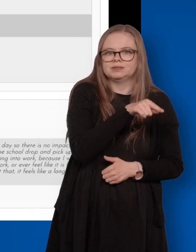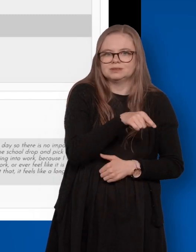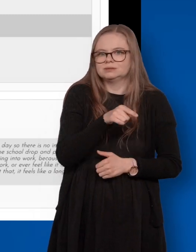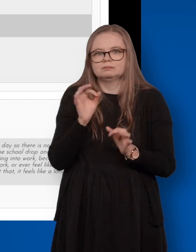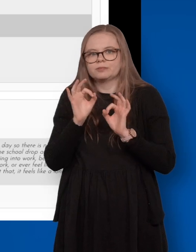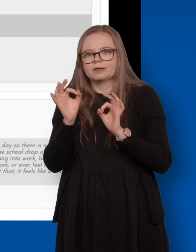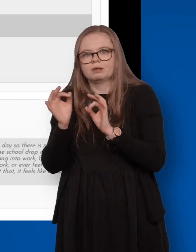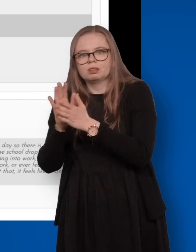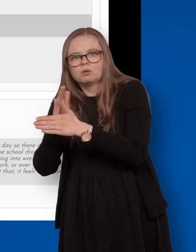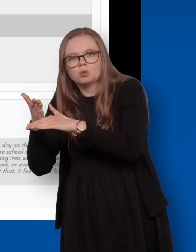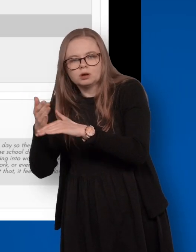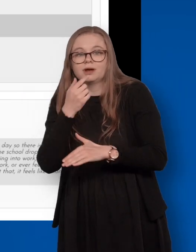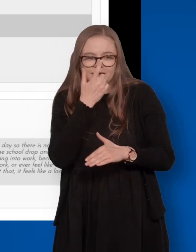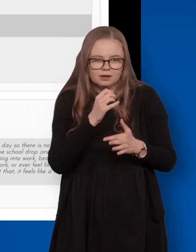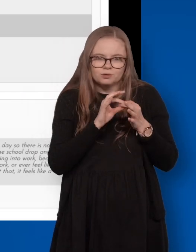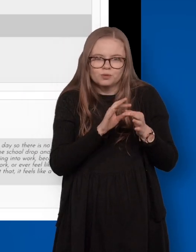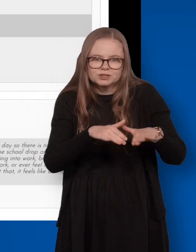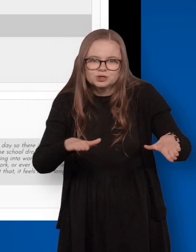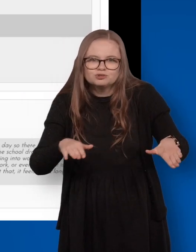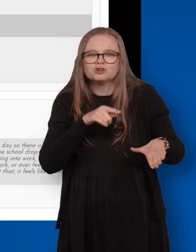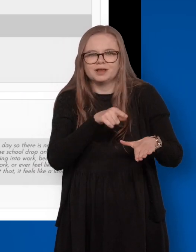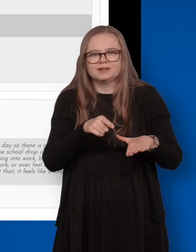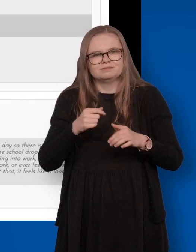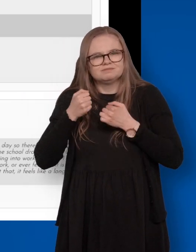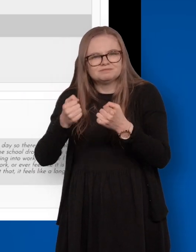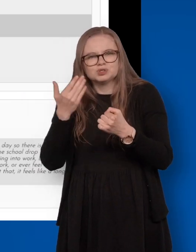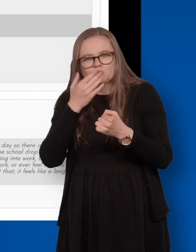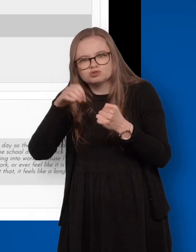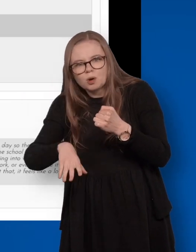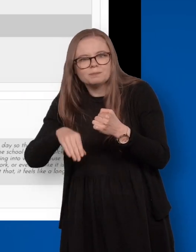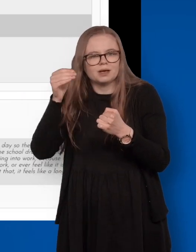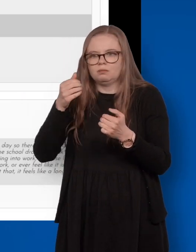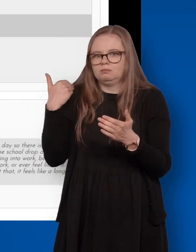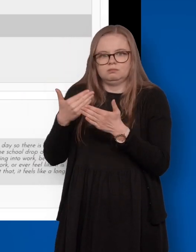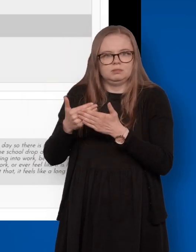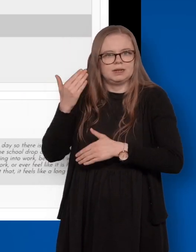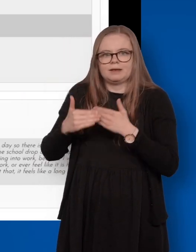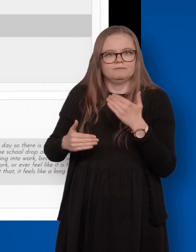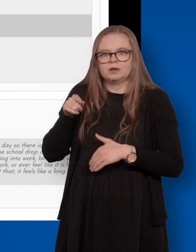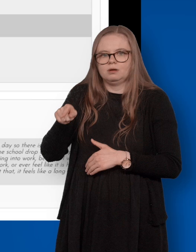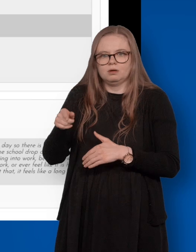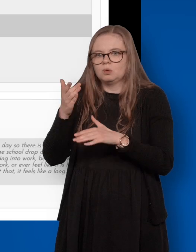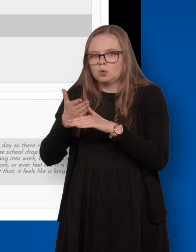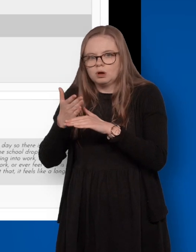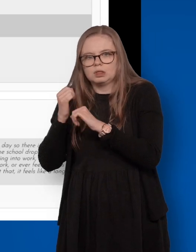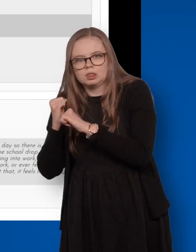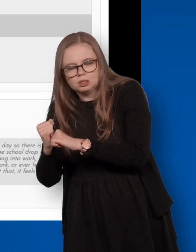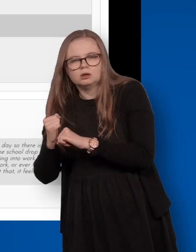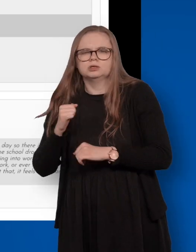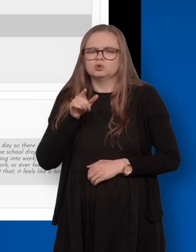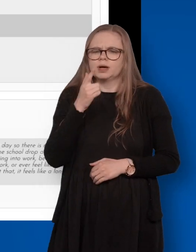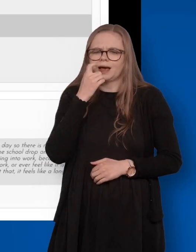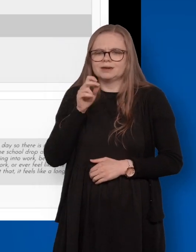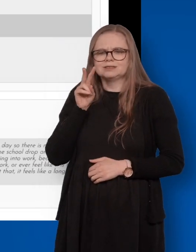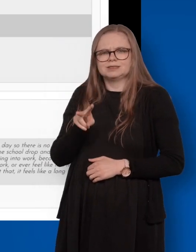spend quality time with their children, doing the school drop and pick up, which they've never been able to do before. So we can see in there